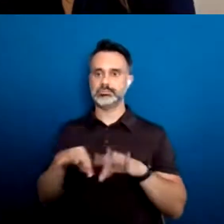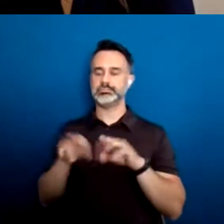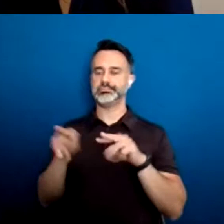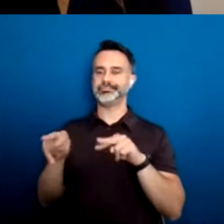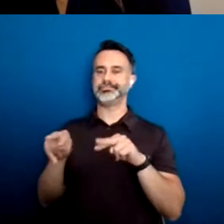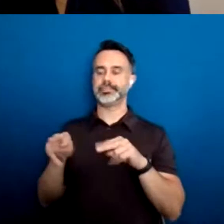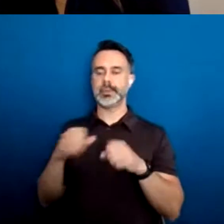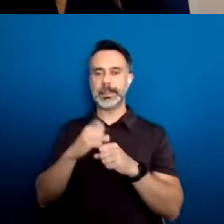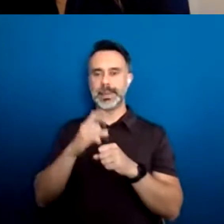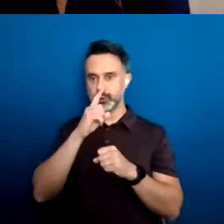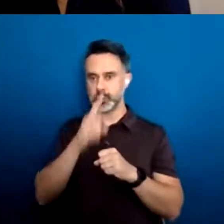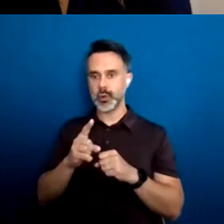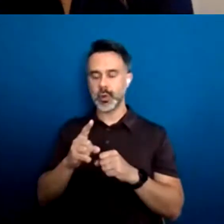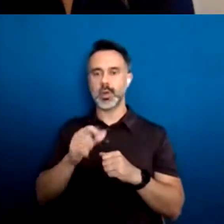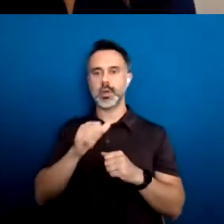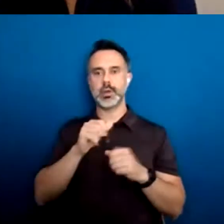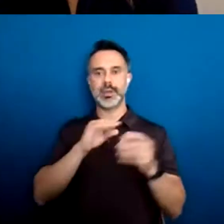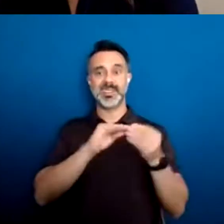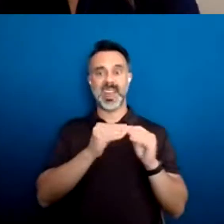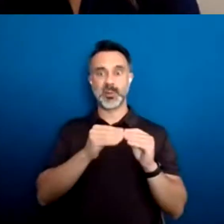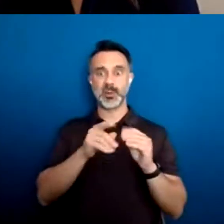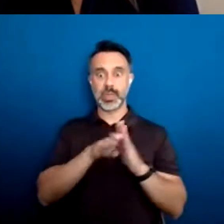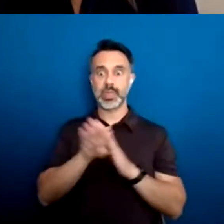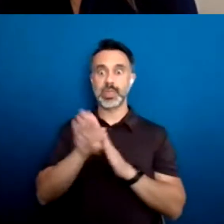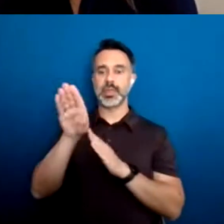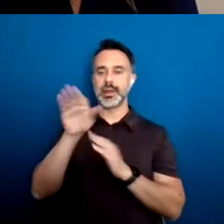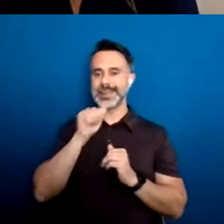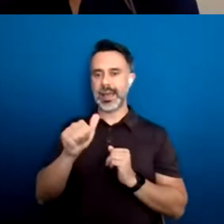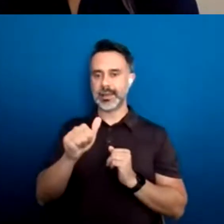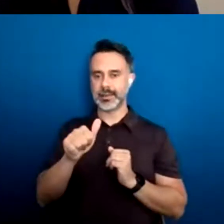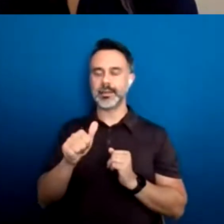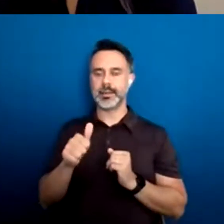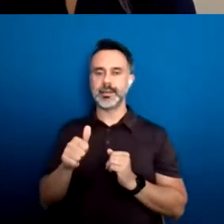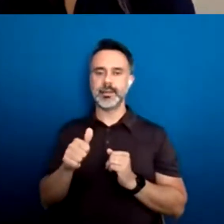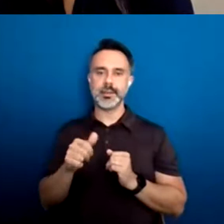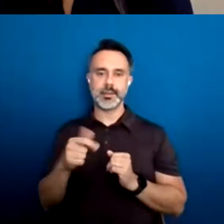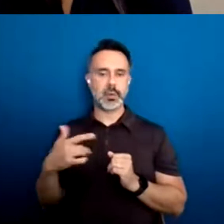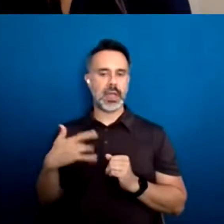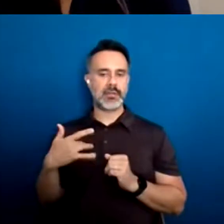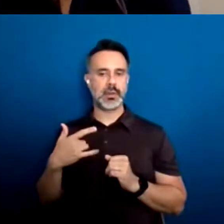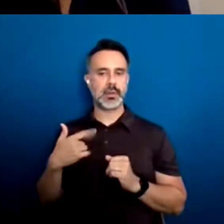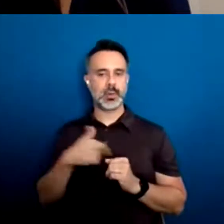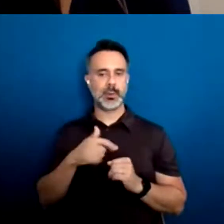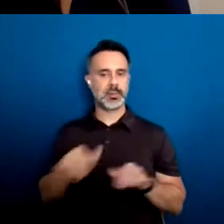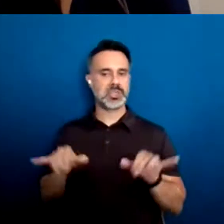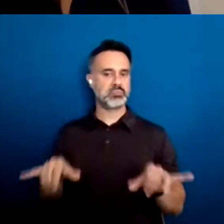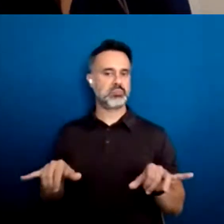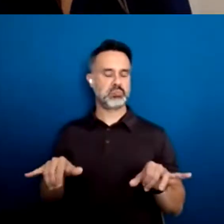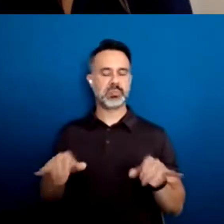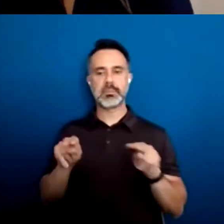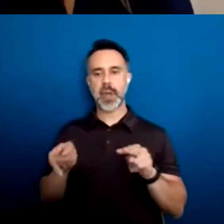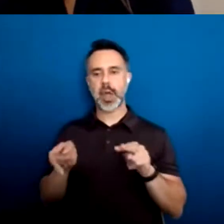effect on our disease burden. So I think things will be status quo for the most part.